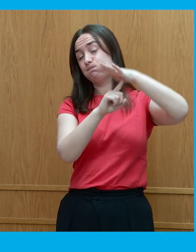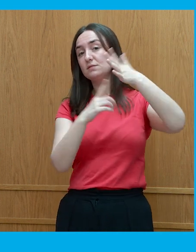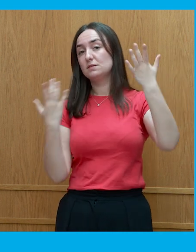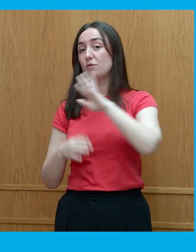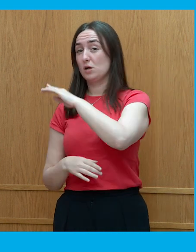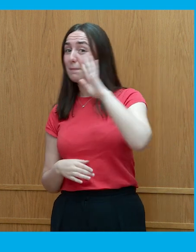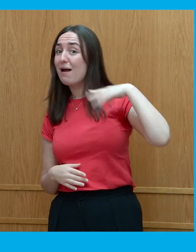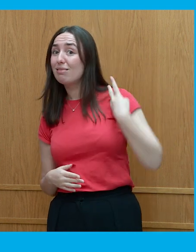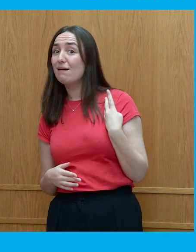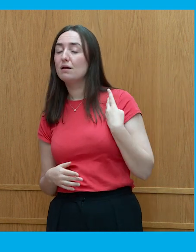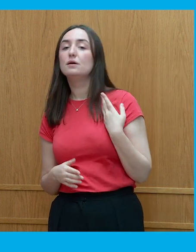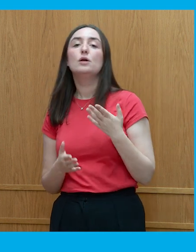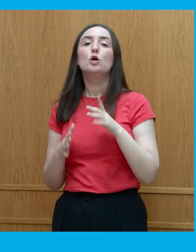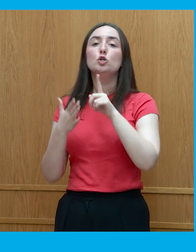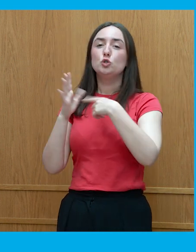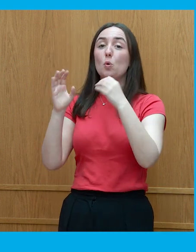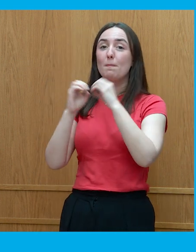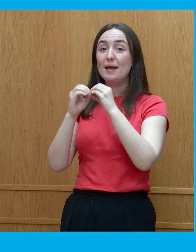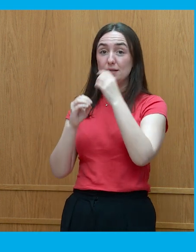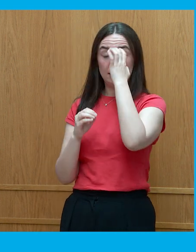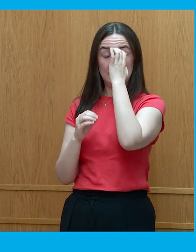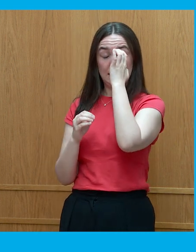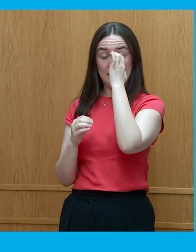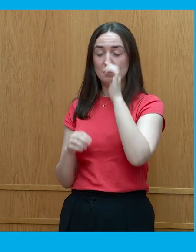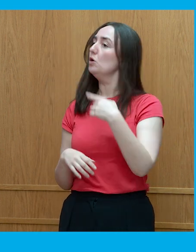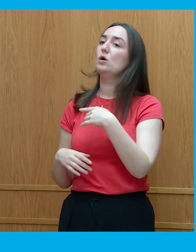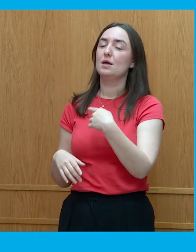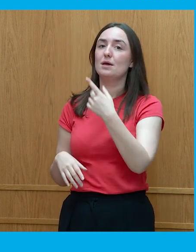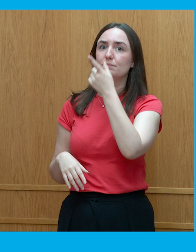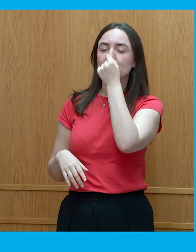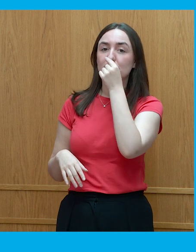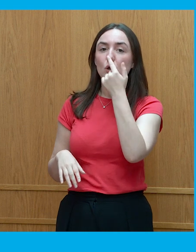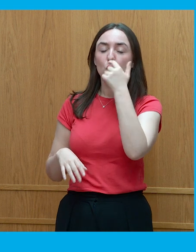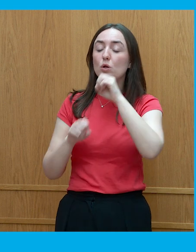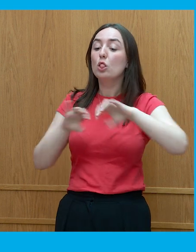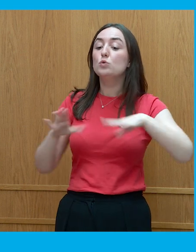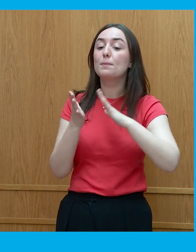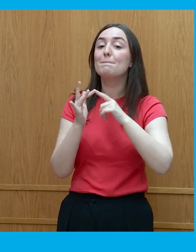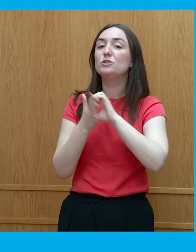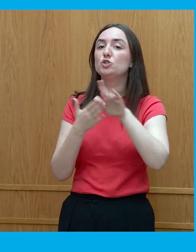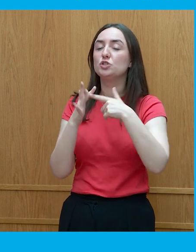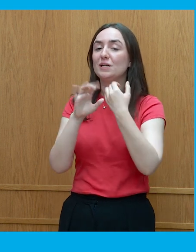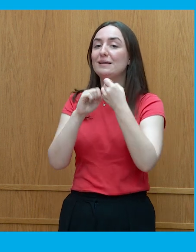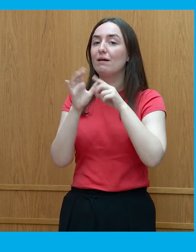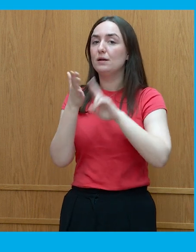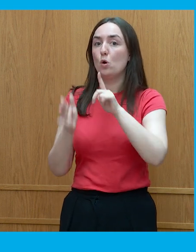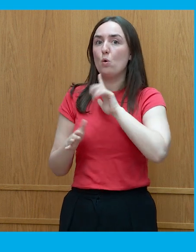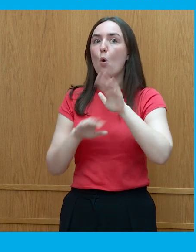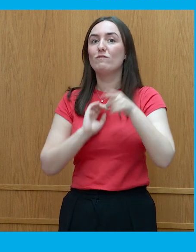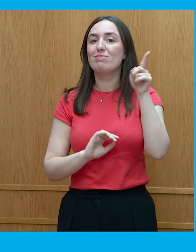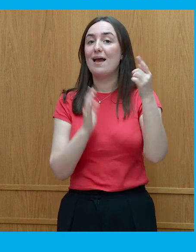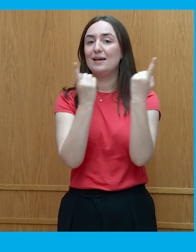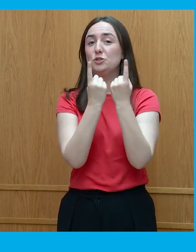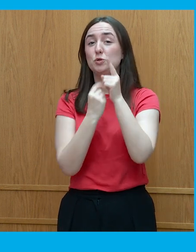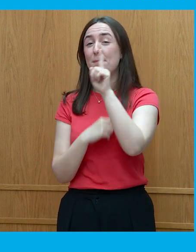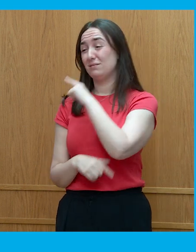mean, for Biden, it looked like he could potentially have lost Michigan. That would have been a disaster for him. But I'm not quite sure where we are with